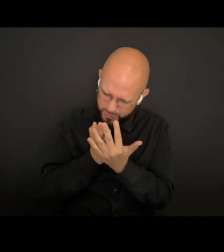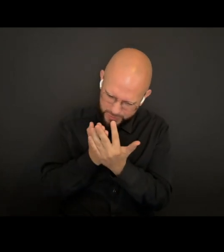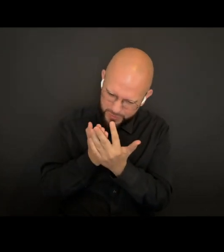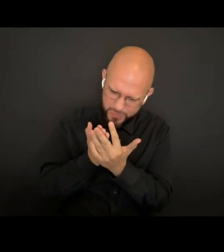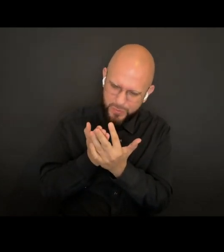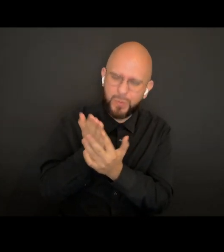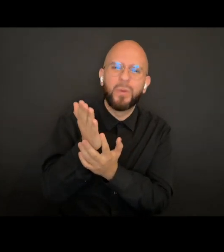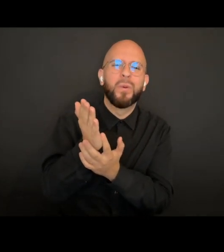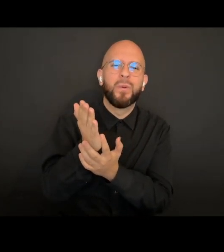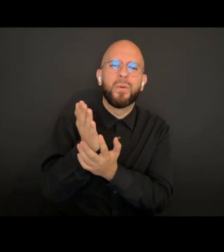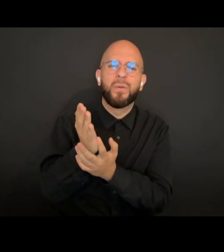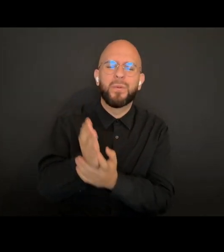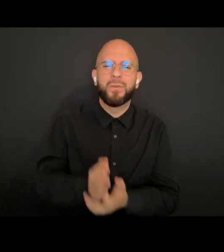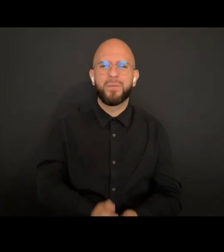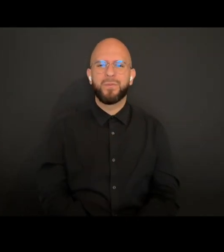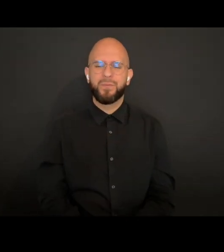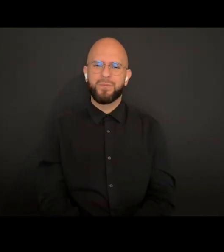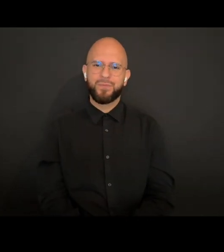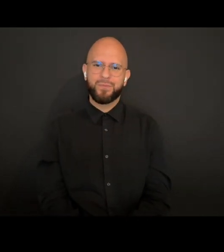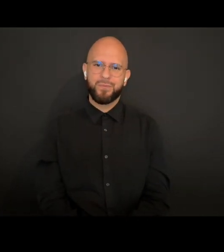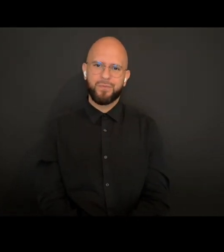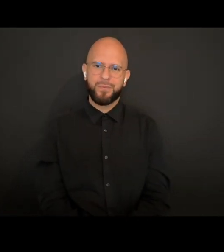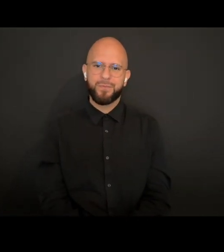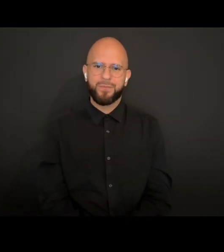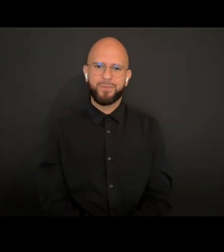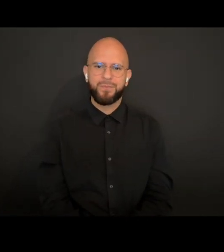you travel through.